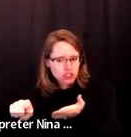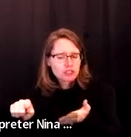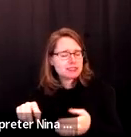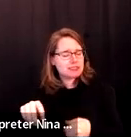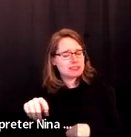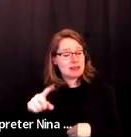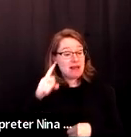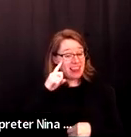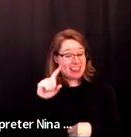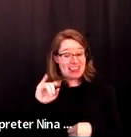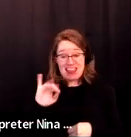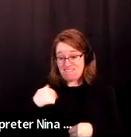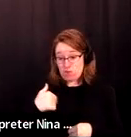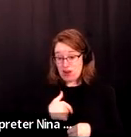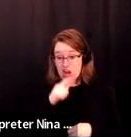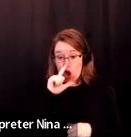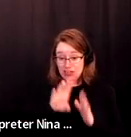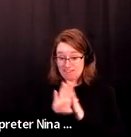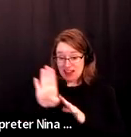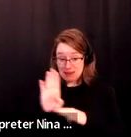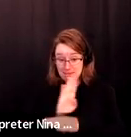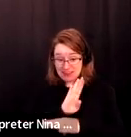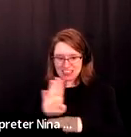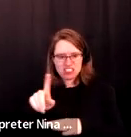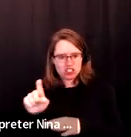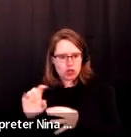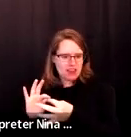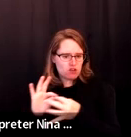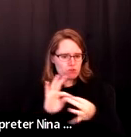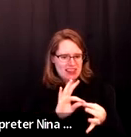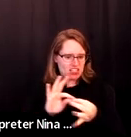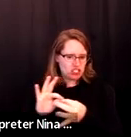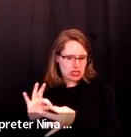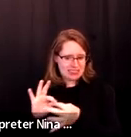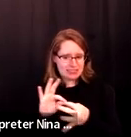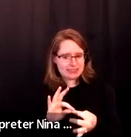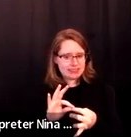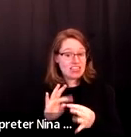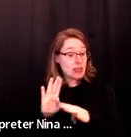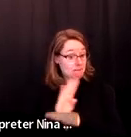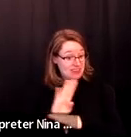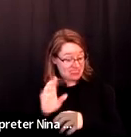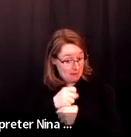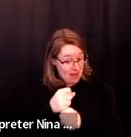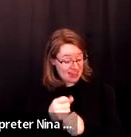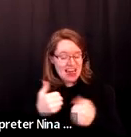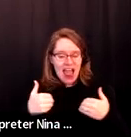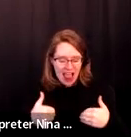develop businesses that they should be in relation to each other so that the jobs that are created are focusing on livable wages, and then